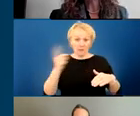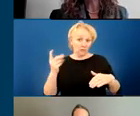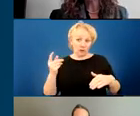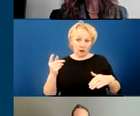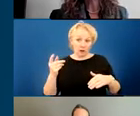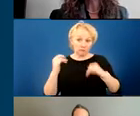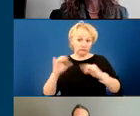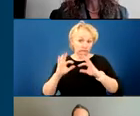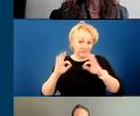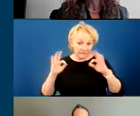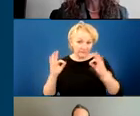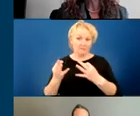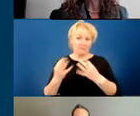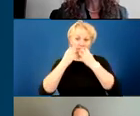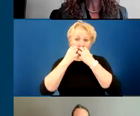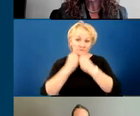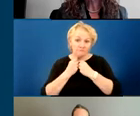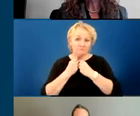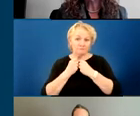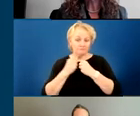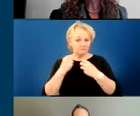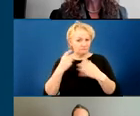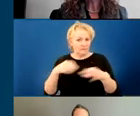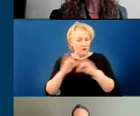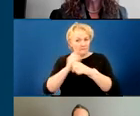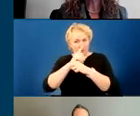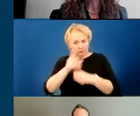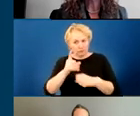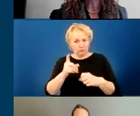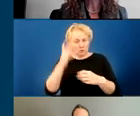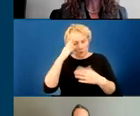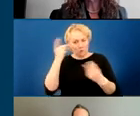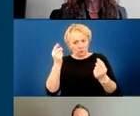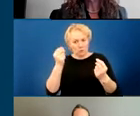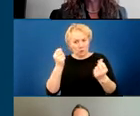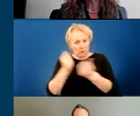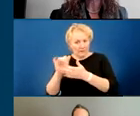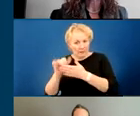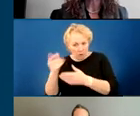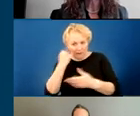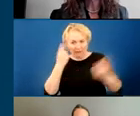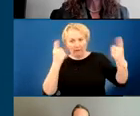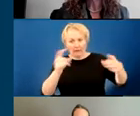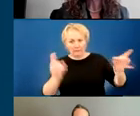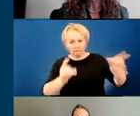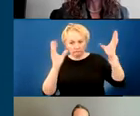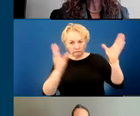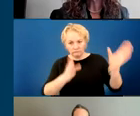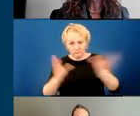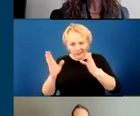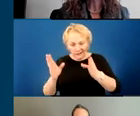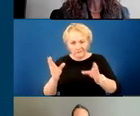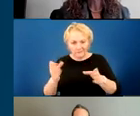is a part of my family. And so I want to make sure that I have a plan for her as well. And so planning in advance for